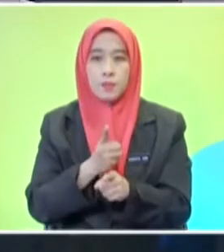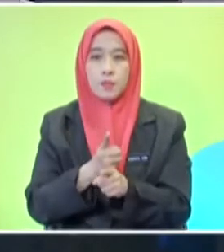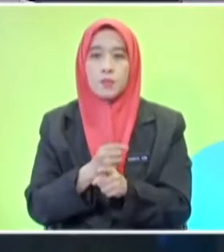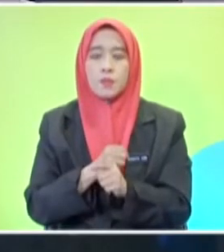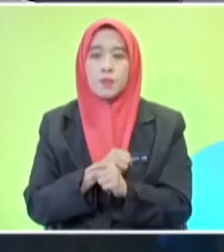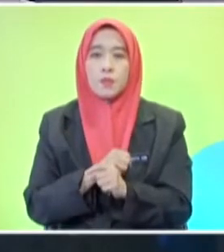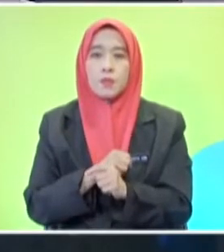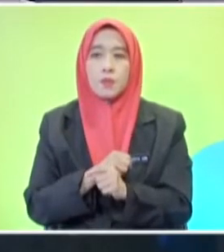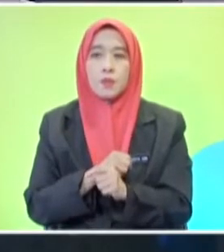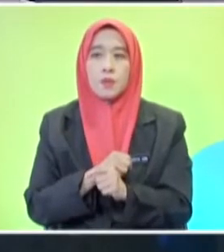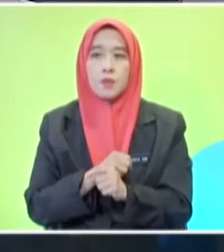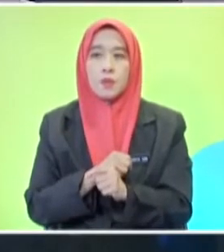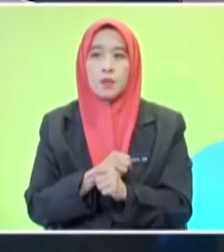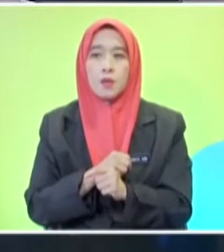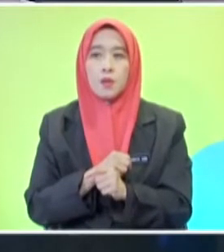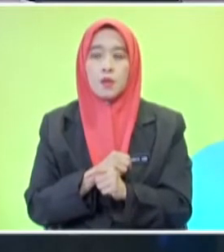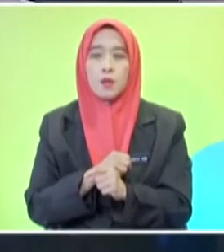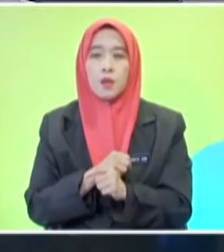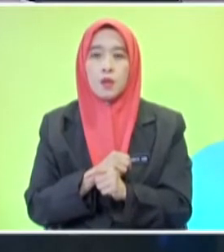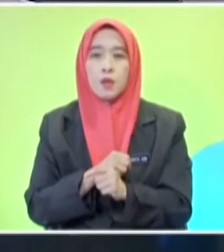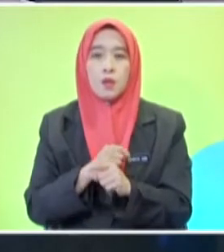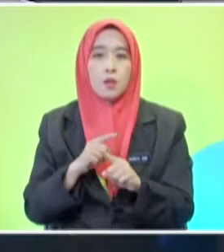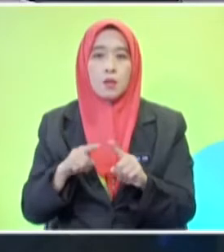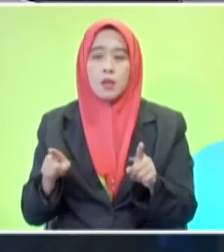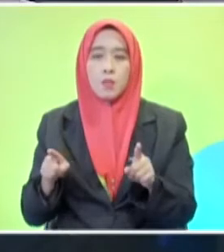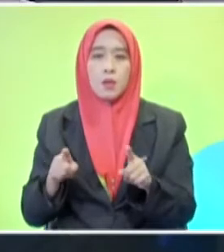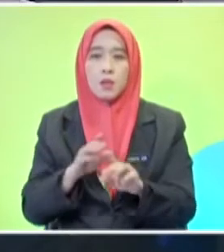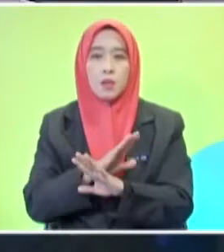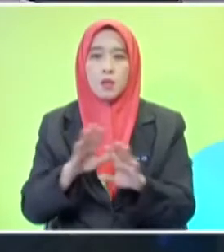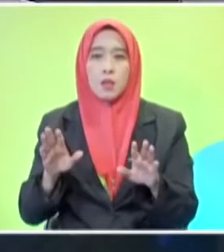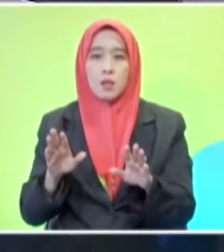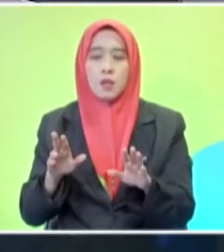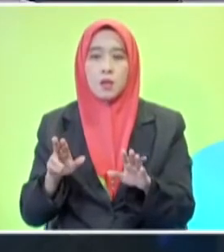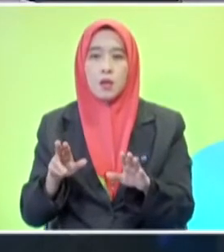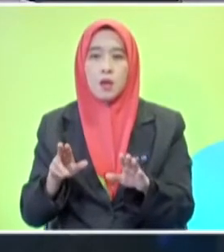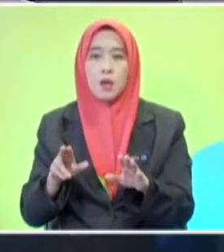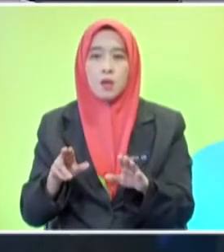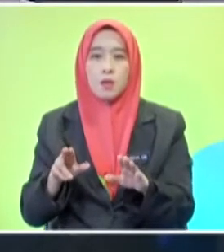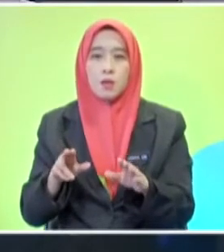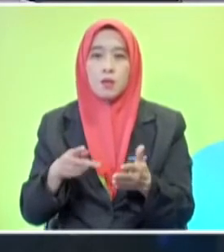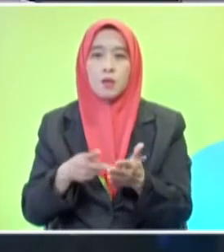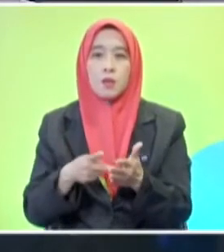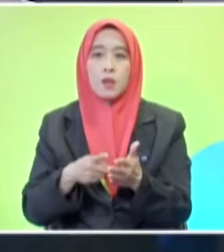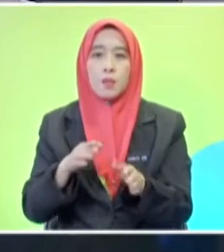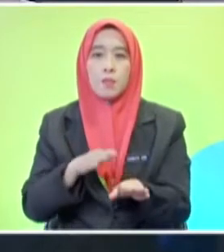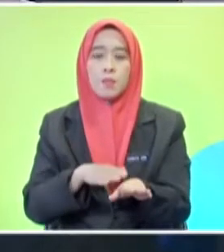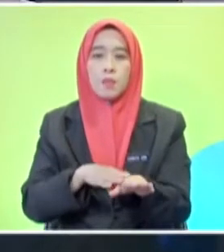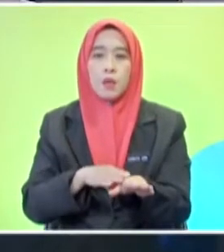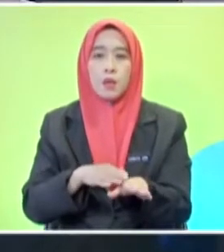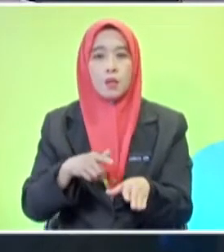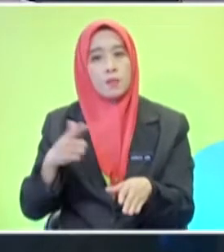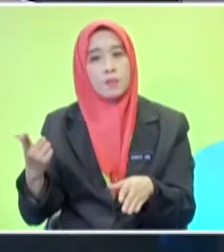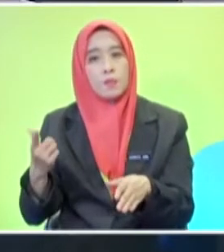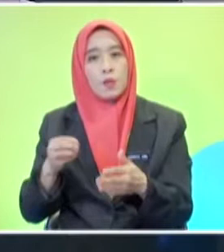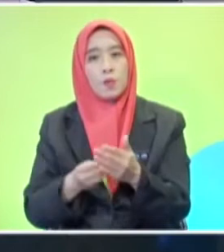organism, but it doesn't harm or benefit the other organisms. So can someone let me know